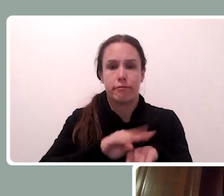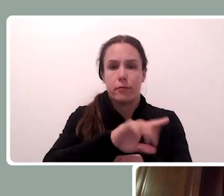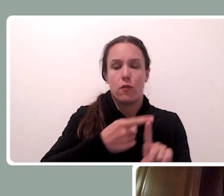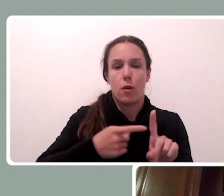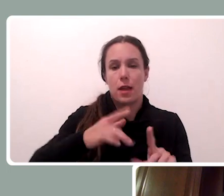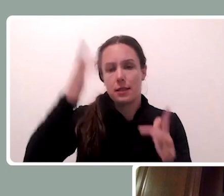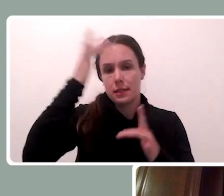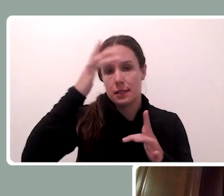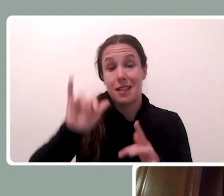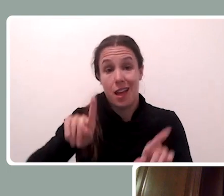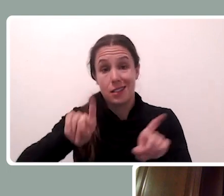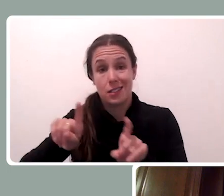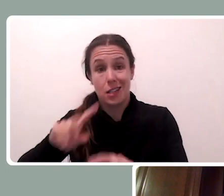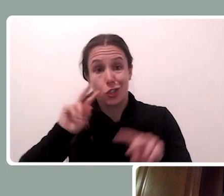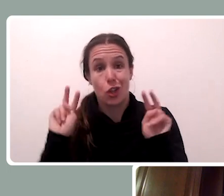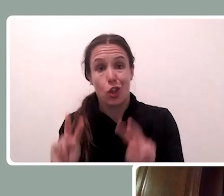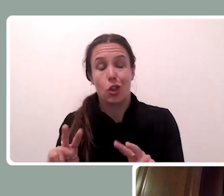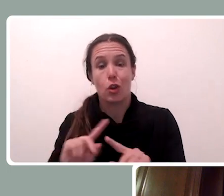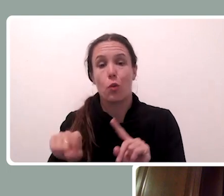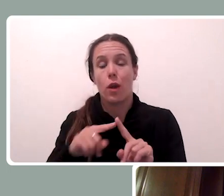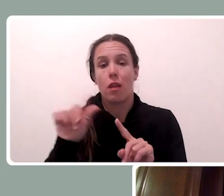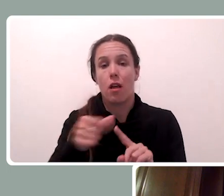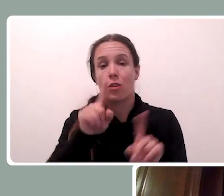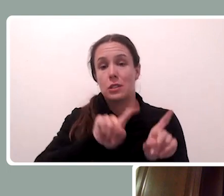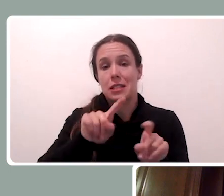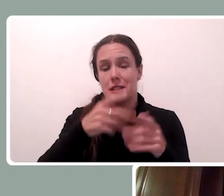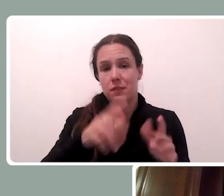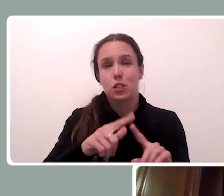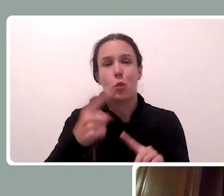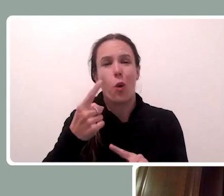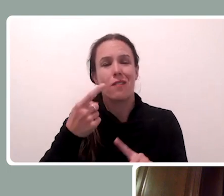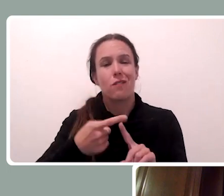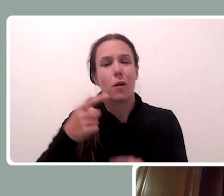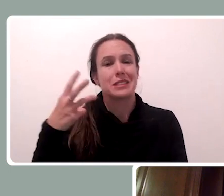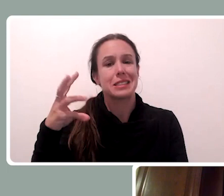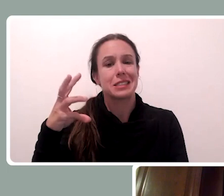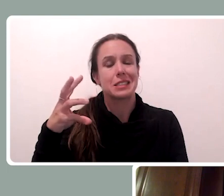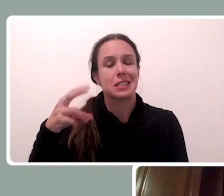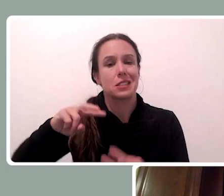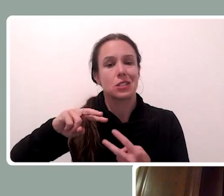is actually looked at when the Oncotype test is done. It is one of those 16